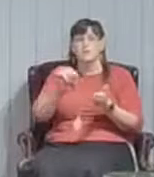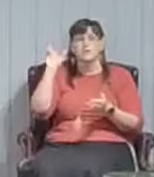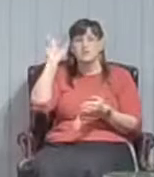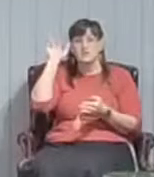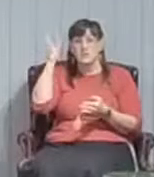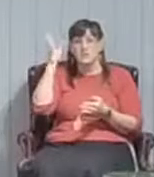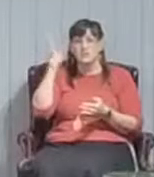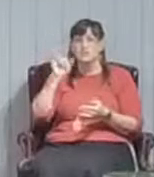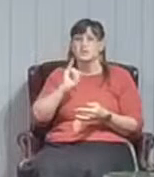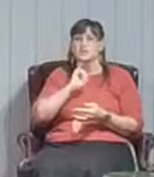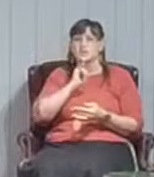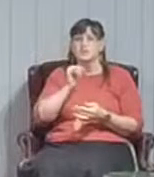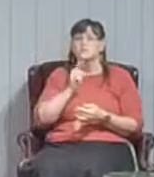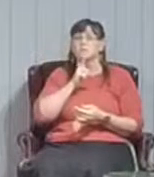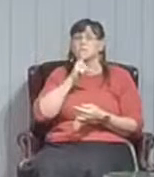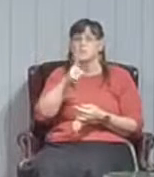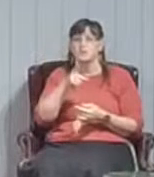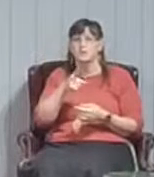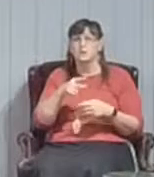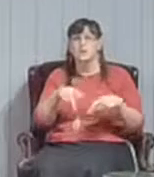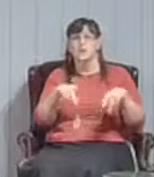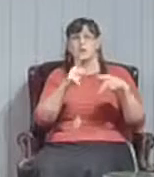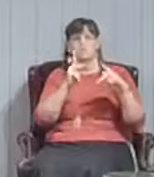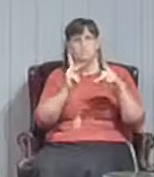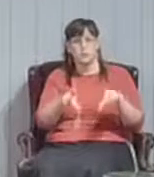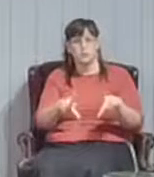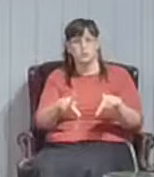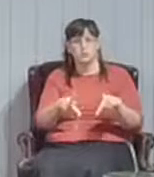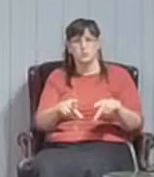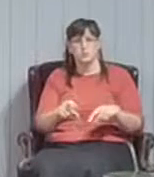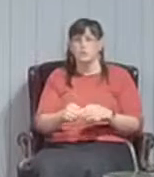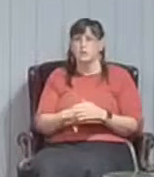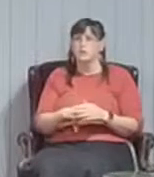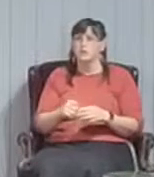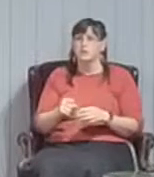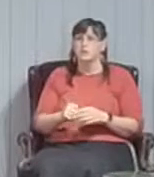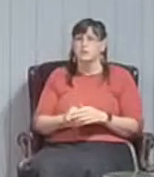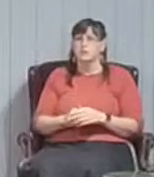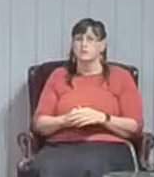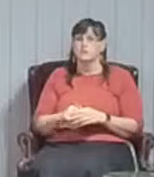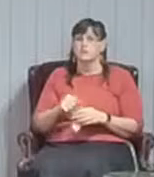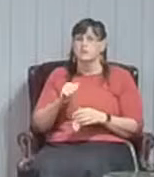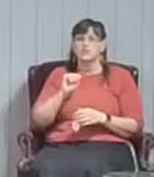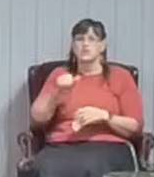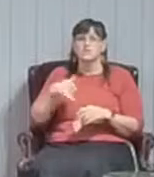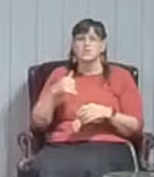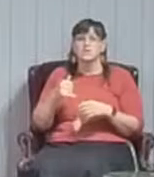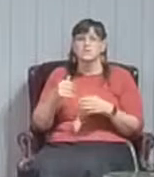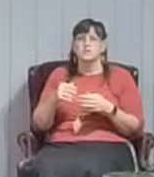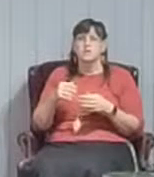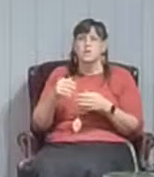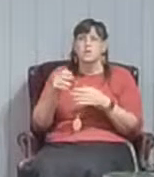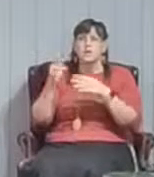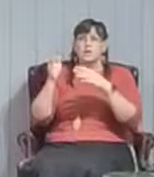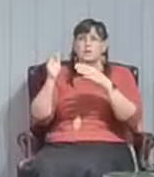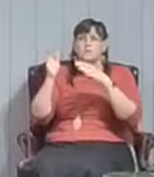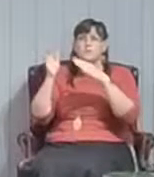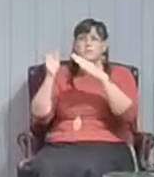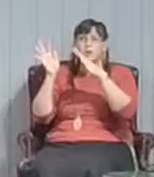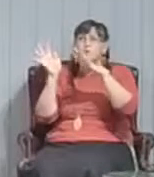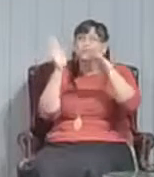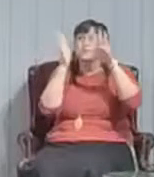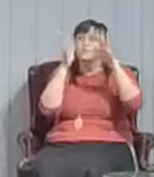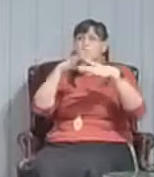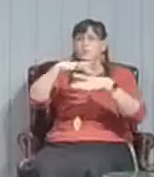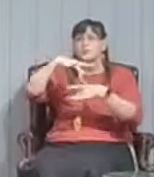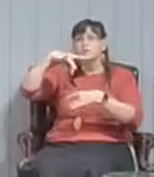real. He is personal. He's actual. He's not just a force. He's not just an idea. He's not just a thought.